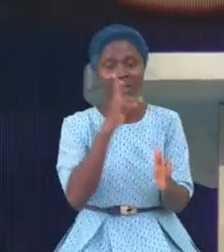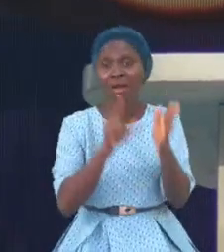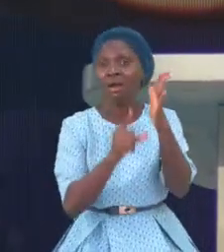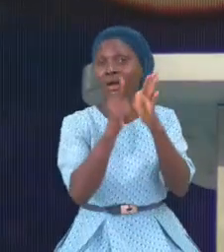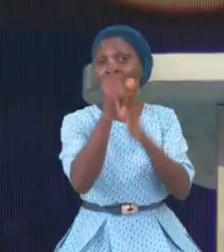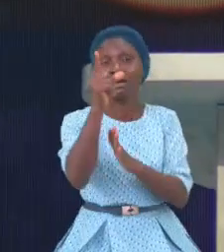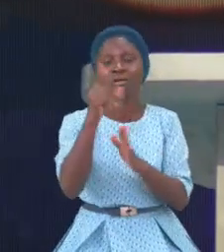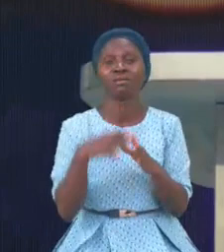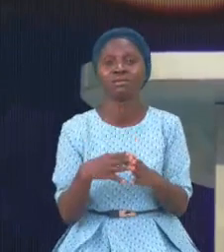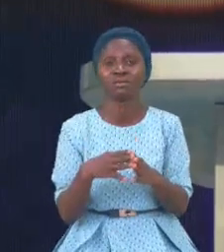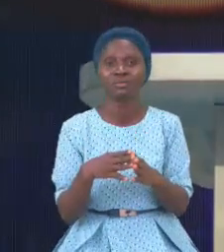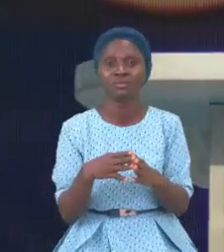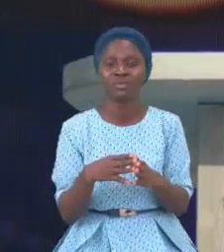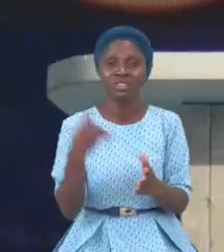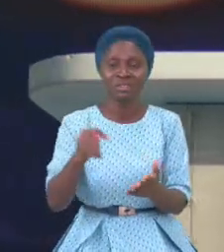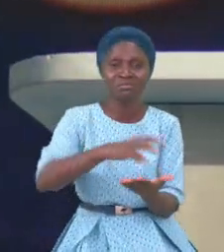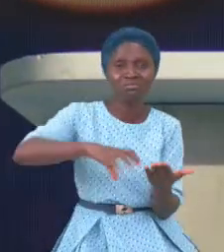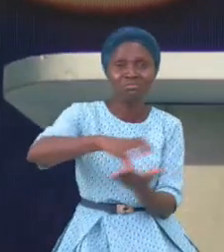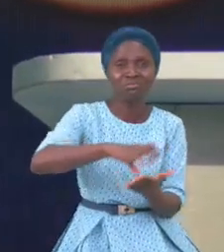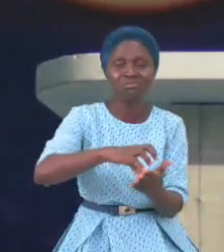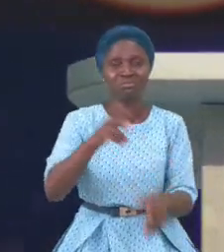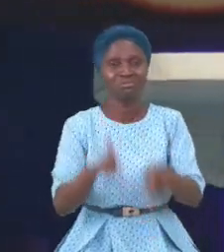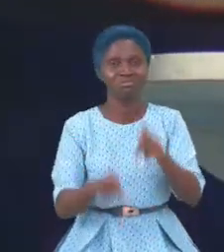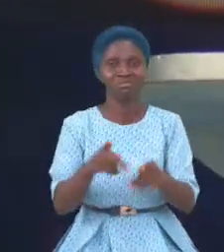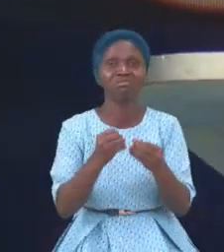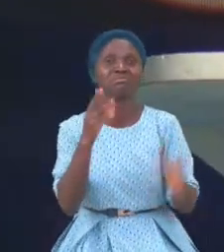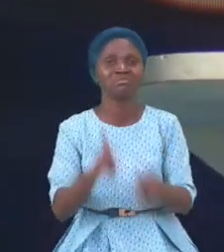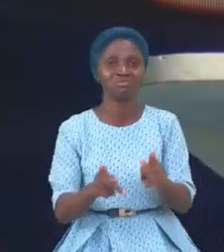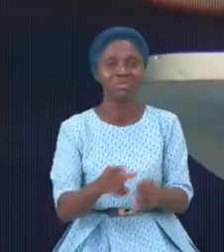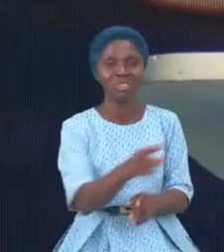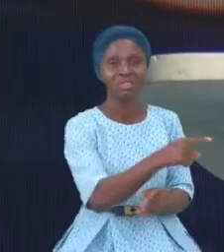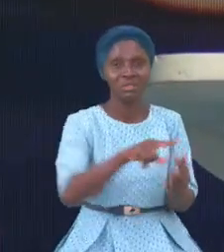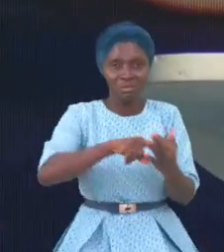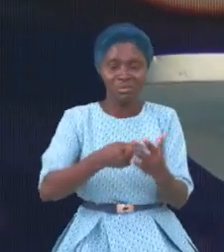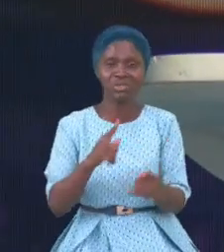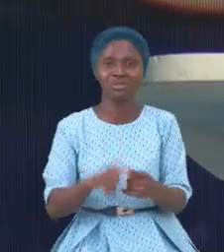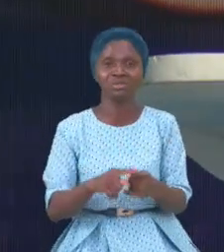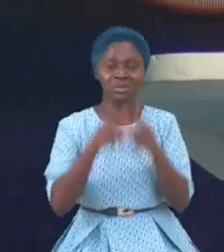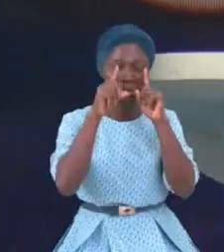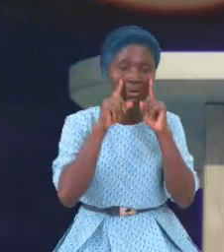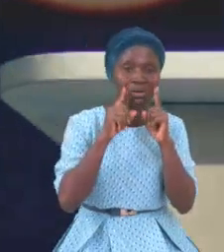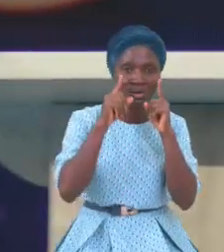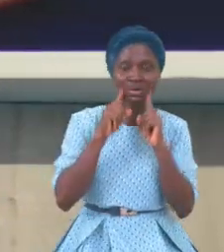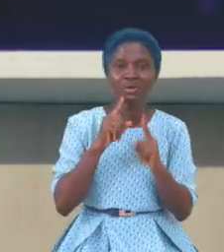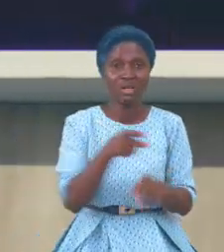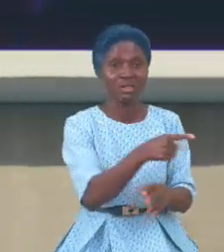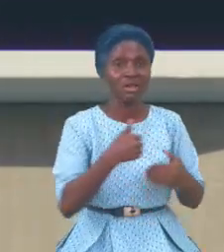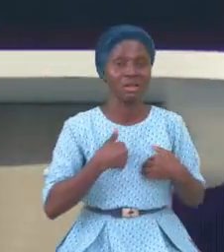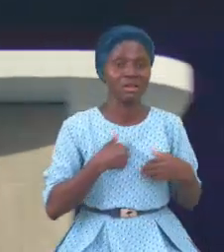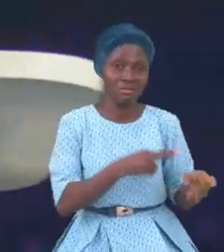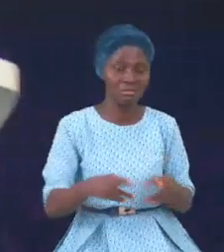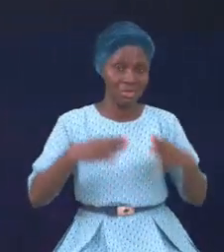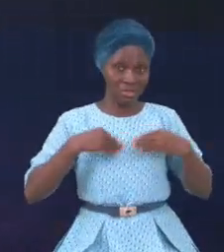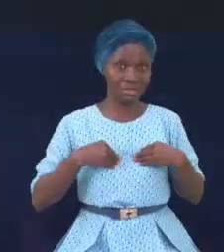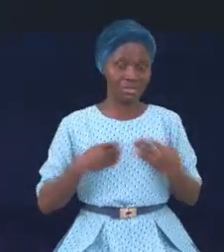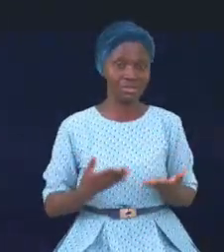The gullible people in Israel, mixed multitude, they began to cry. They already accepted. They could not. They forget the word of God. They forget